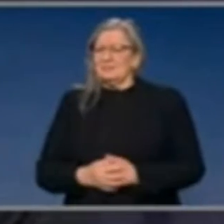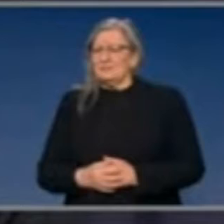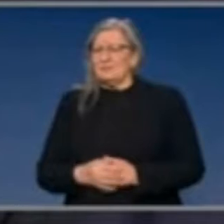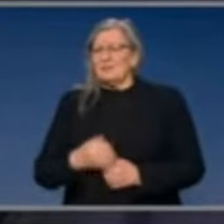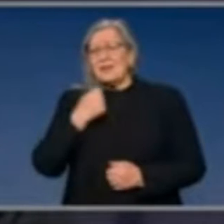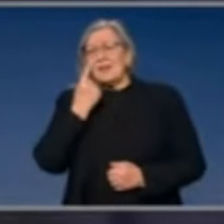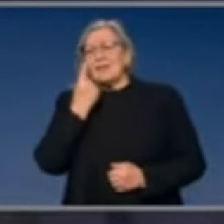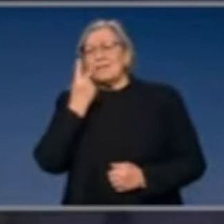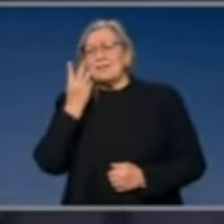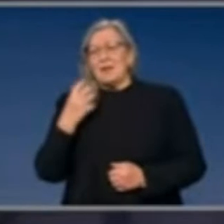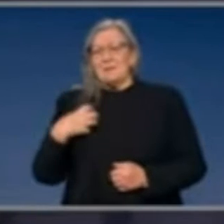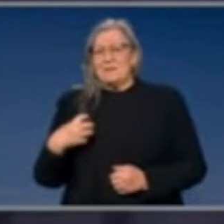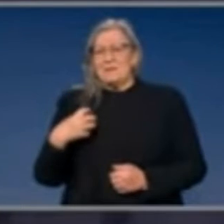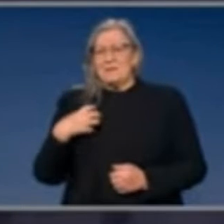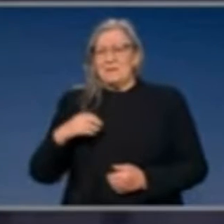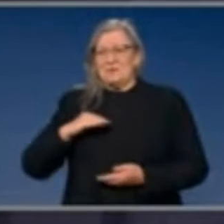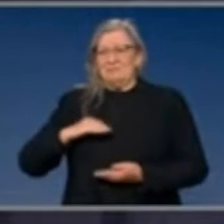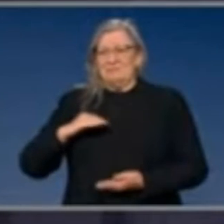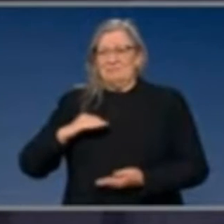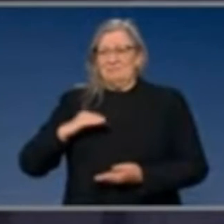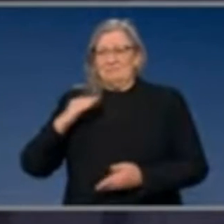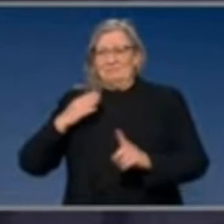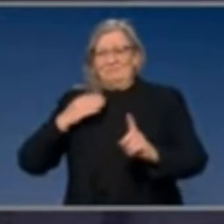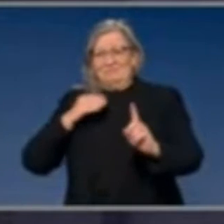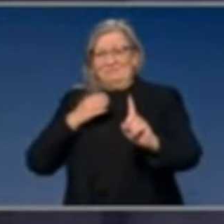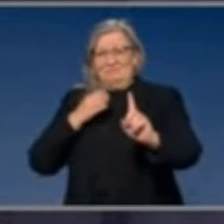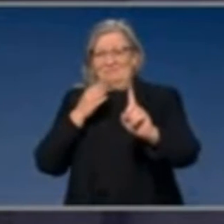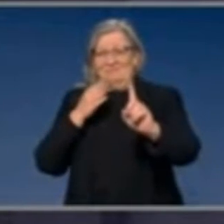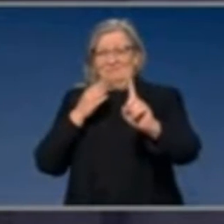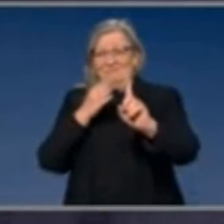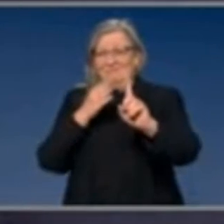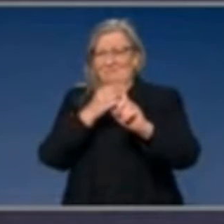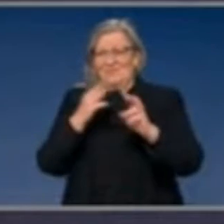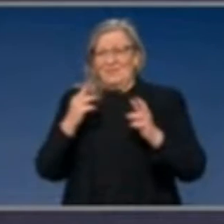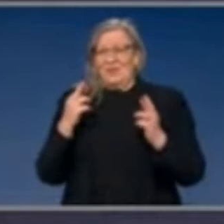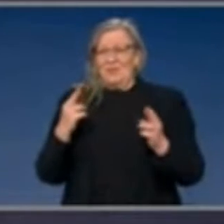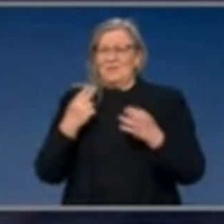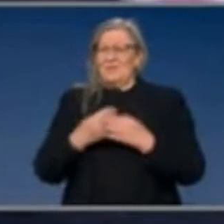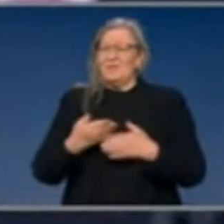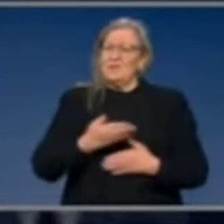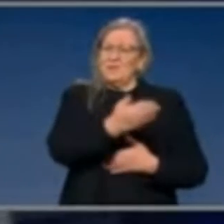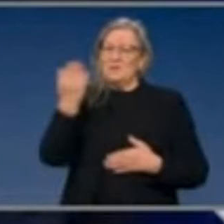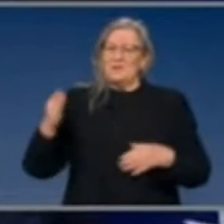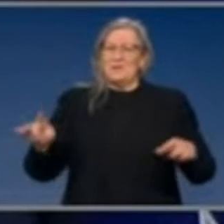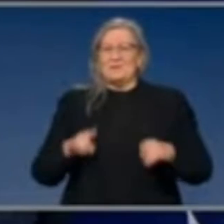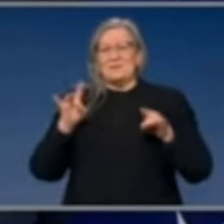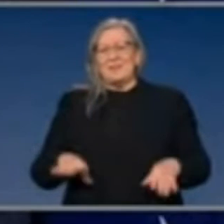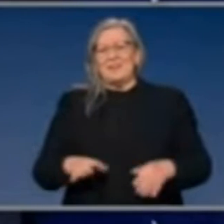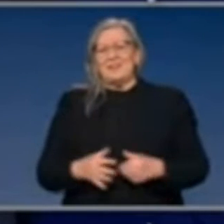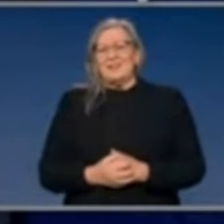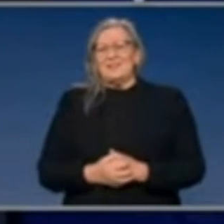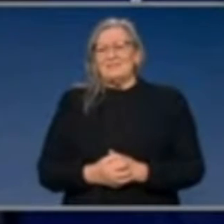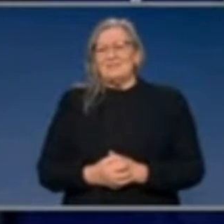single day. So I think those are important signs of hope for Australia. Alan? Well, thanks, Greg.